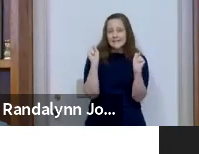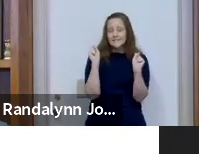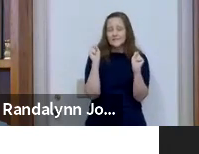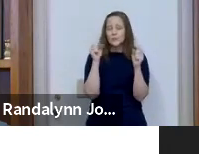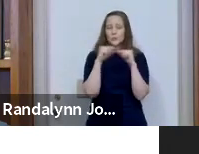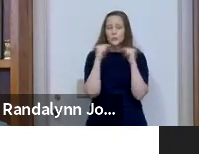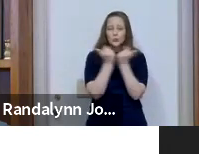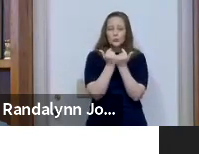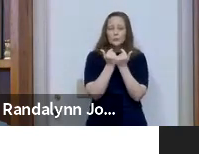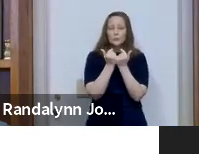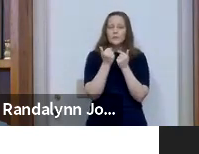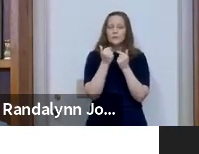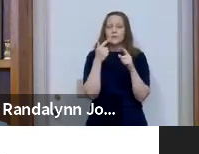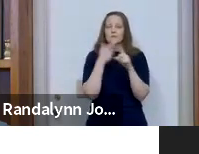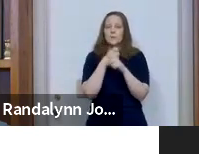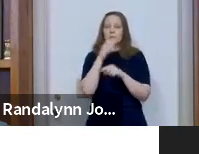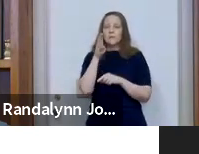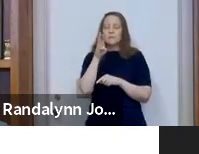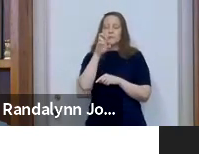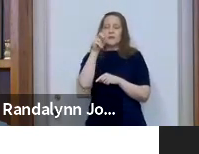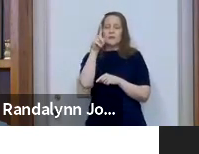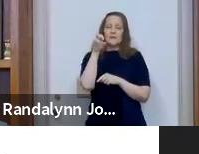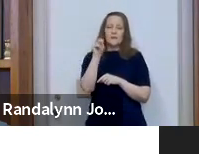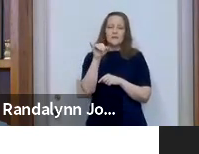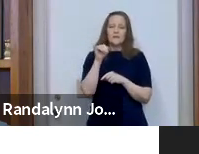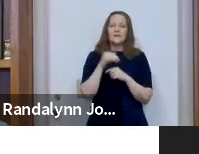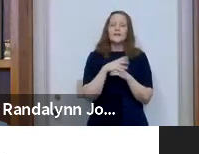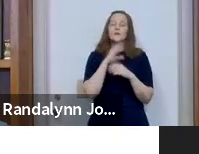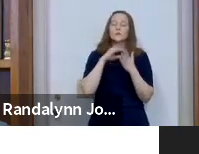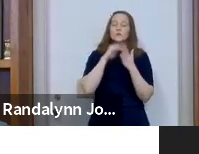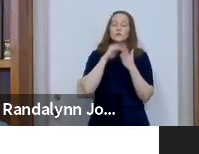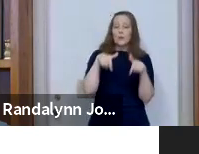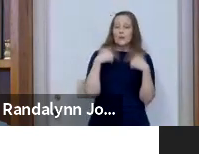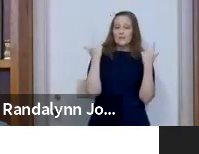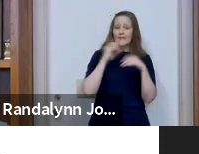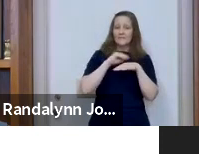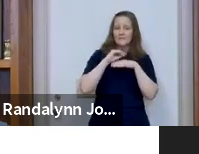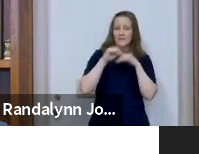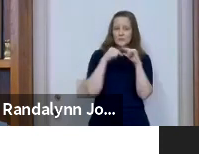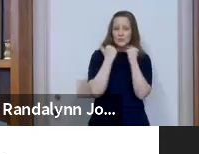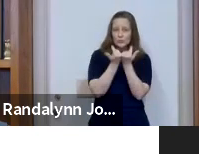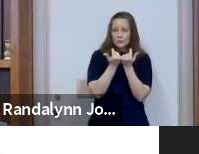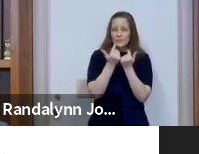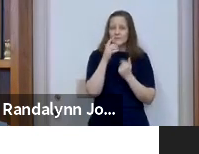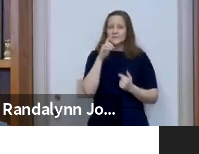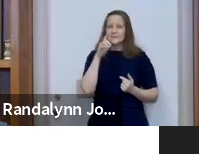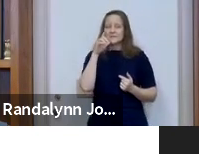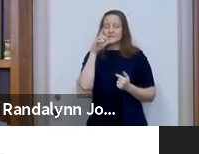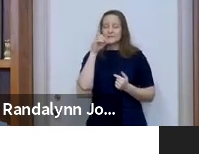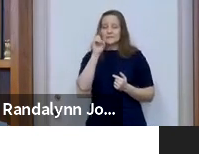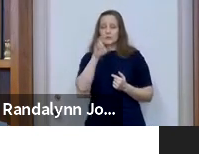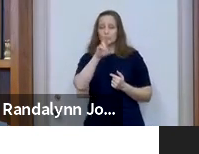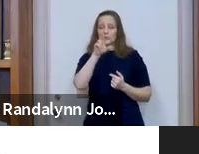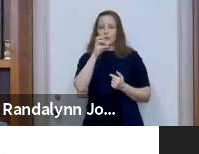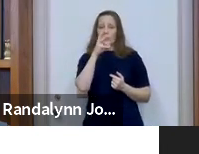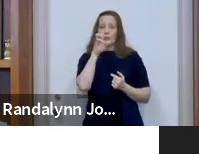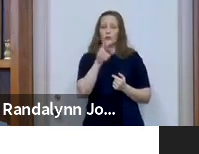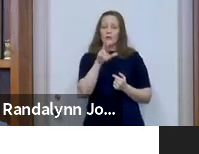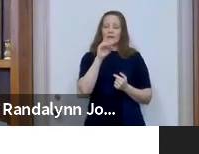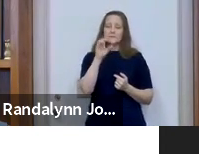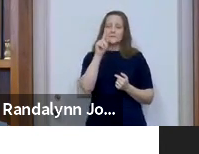Steve Merchevsky and Brandy Renton. And our Student Life Advisory Group by Deb Rohr and Elizabeth Wythe. Now the next slide.